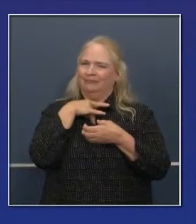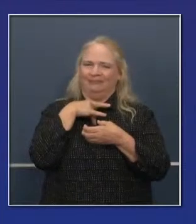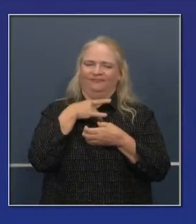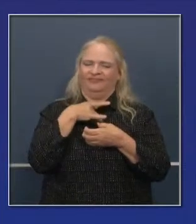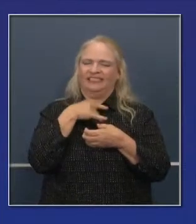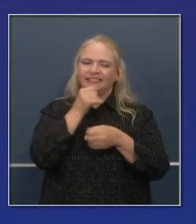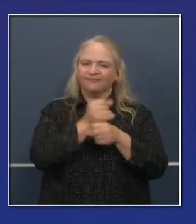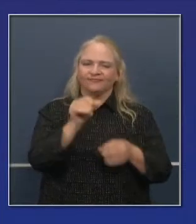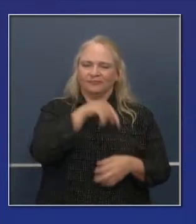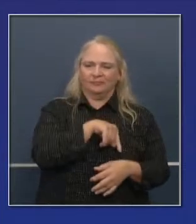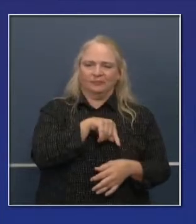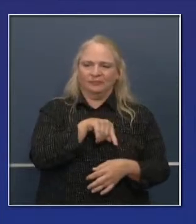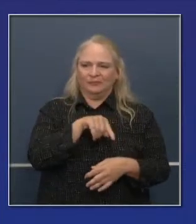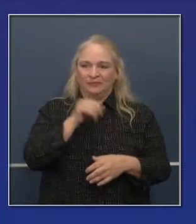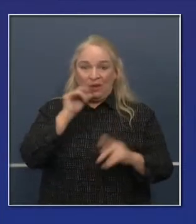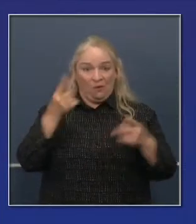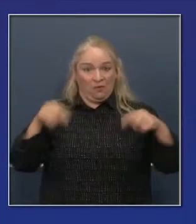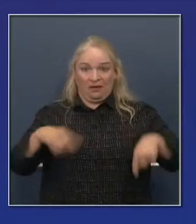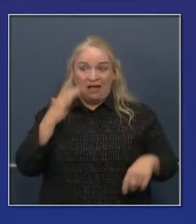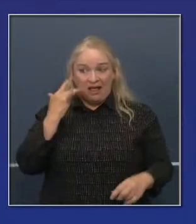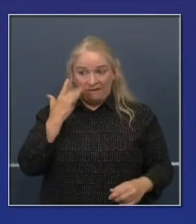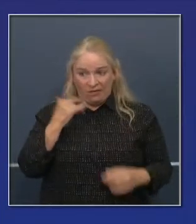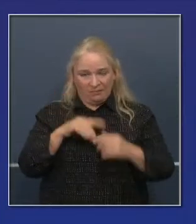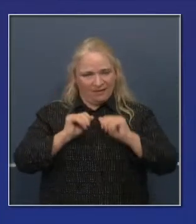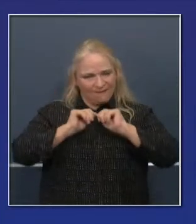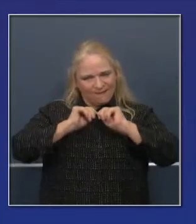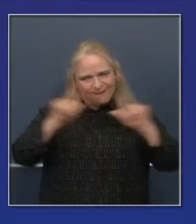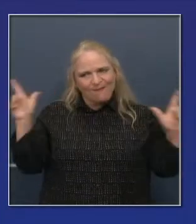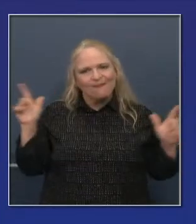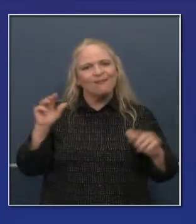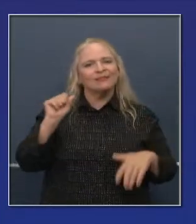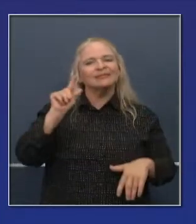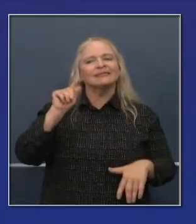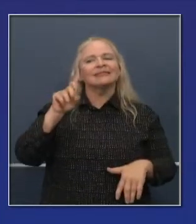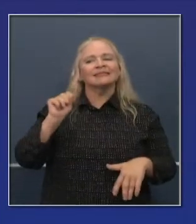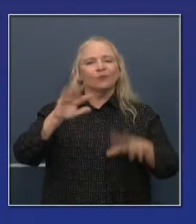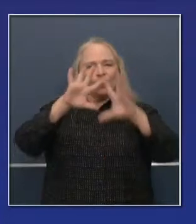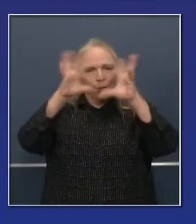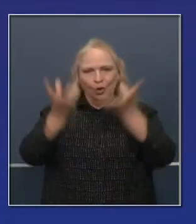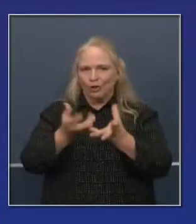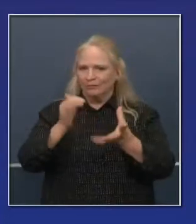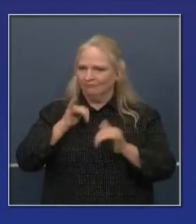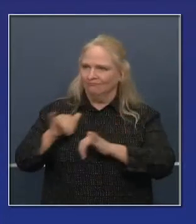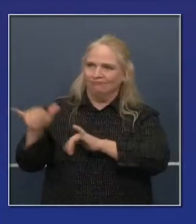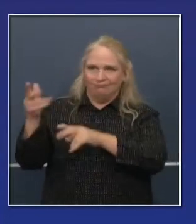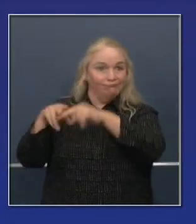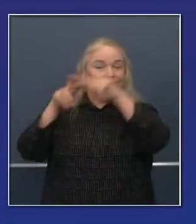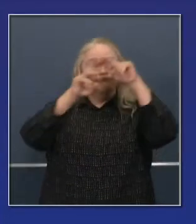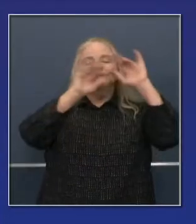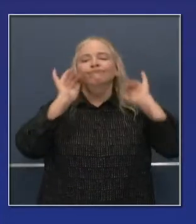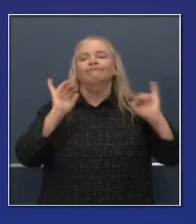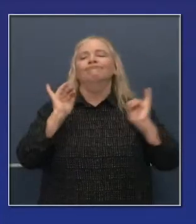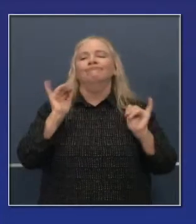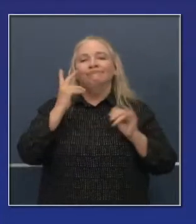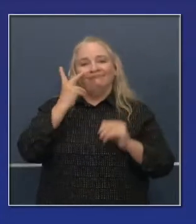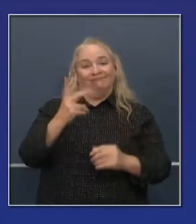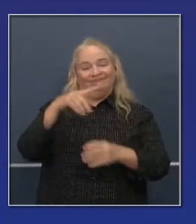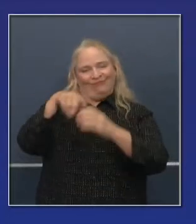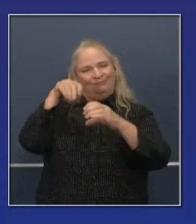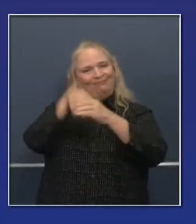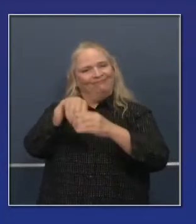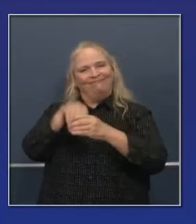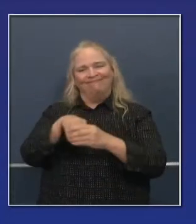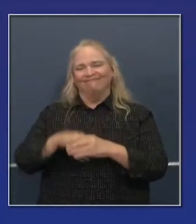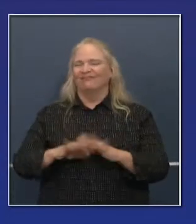across the country, but around the world, increase and concentration of an increase in